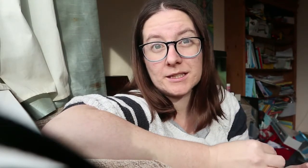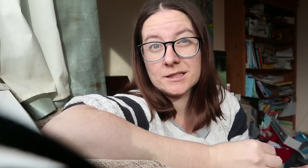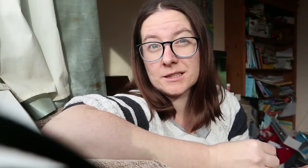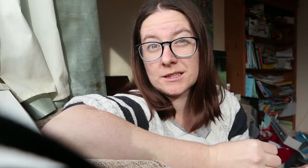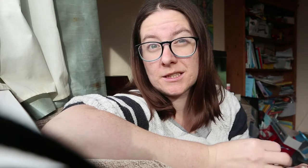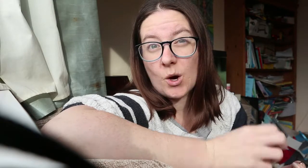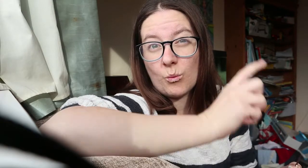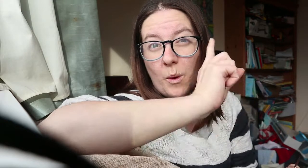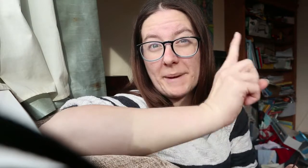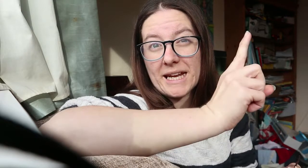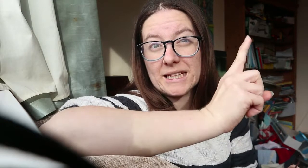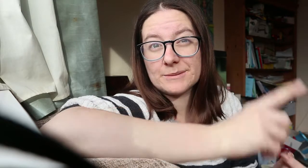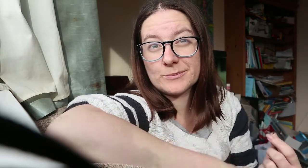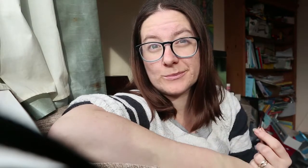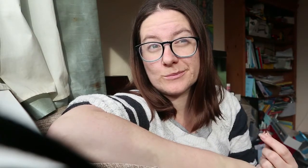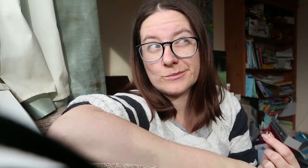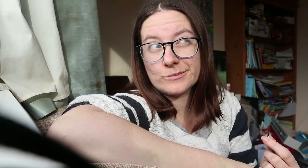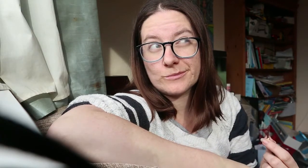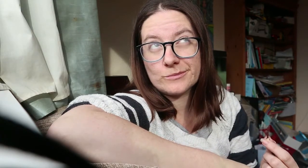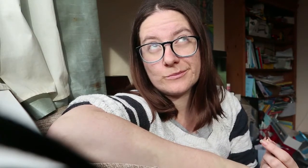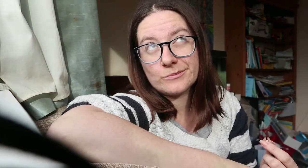be like, one minute.